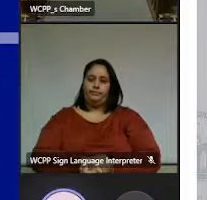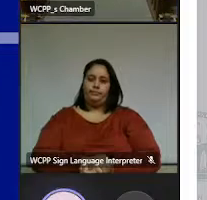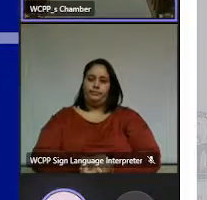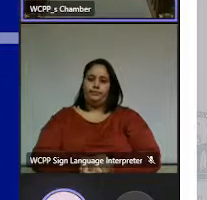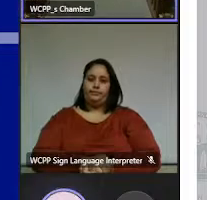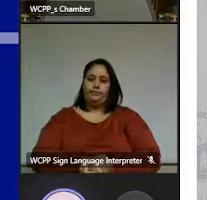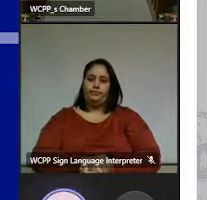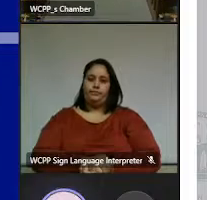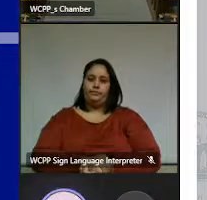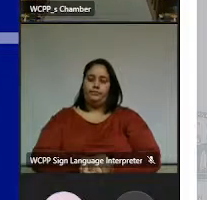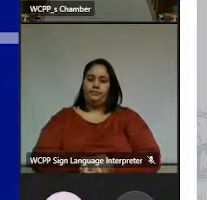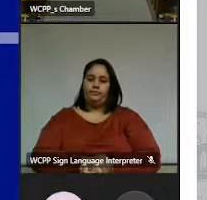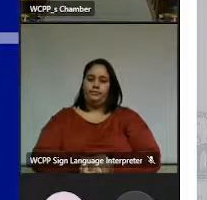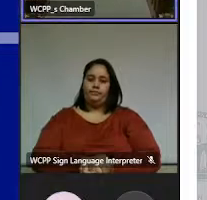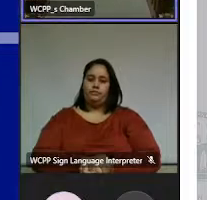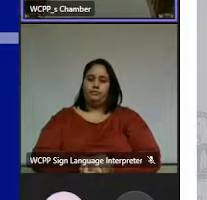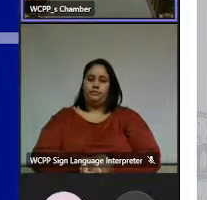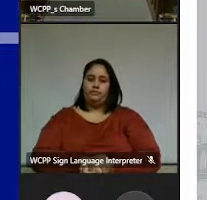now.